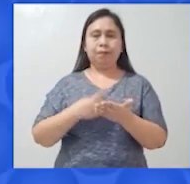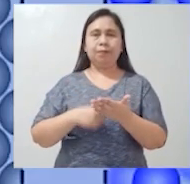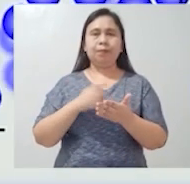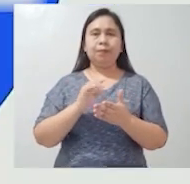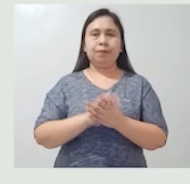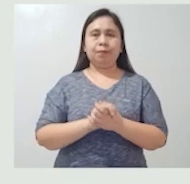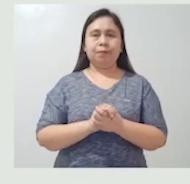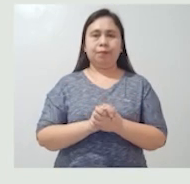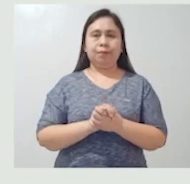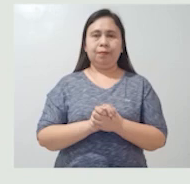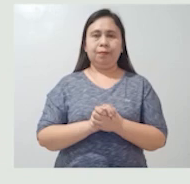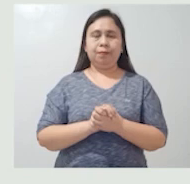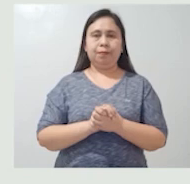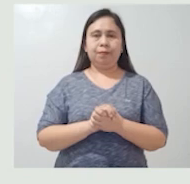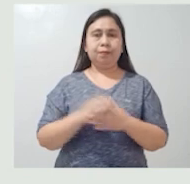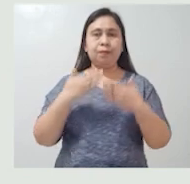discussion.